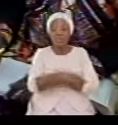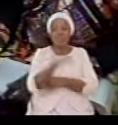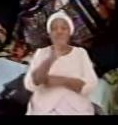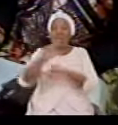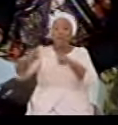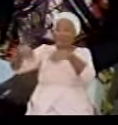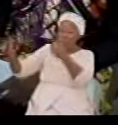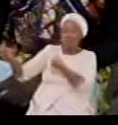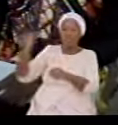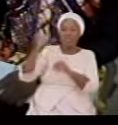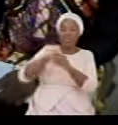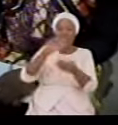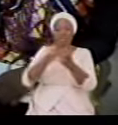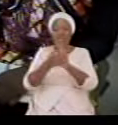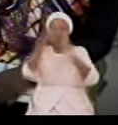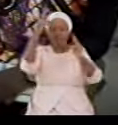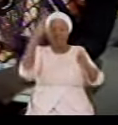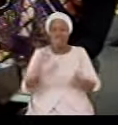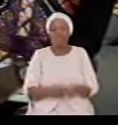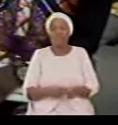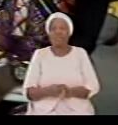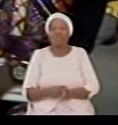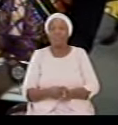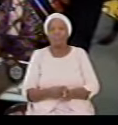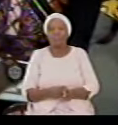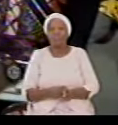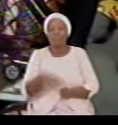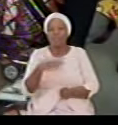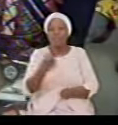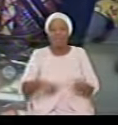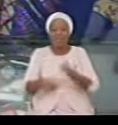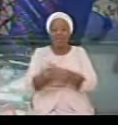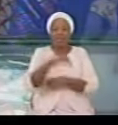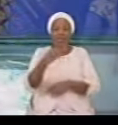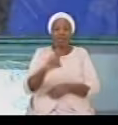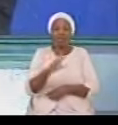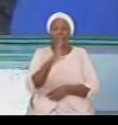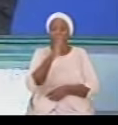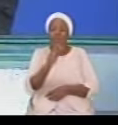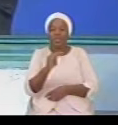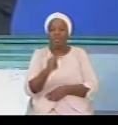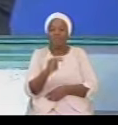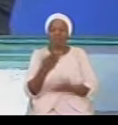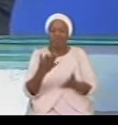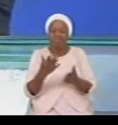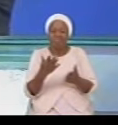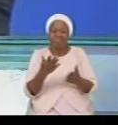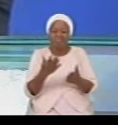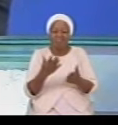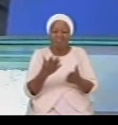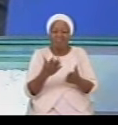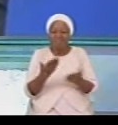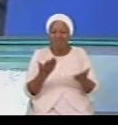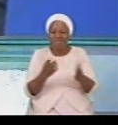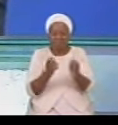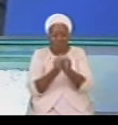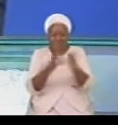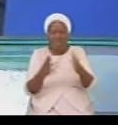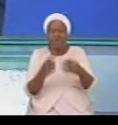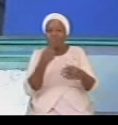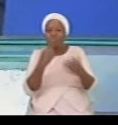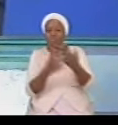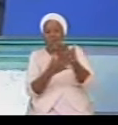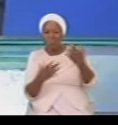gone in Jesus' name. The days of being anemic, no blood, no strength,